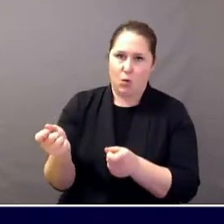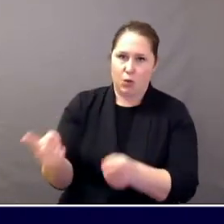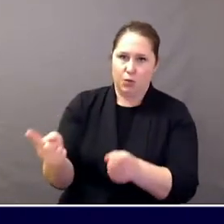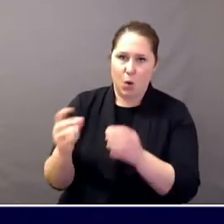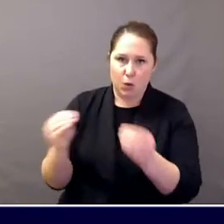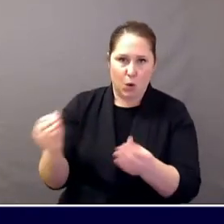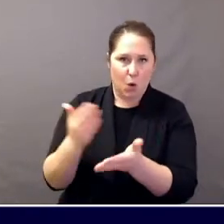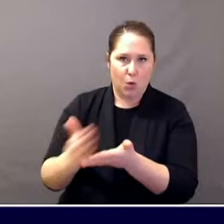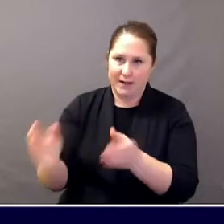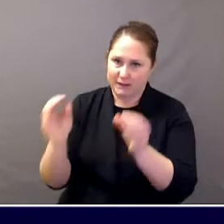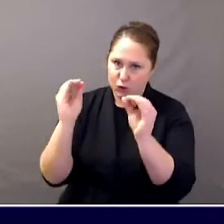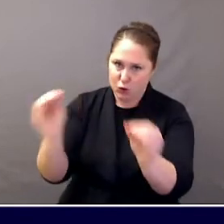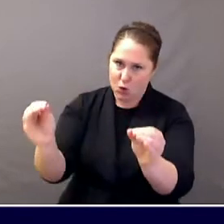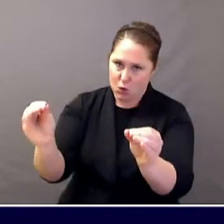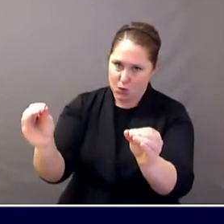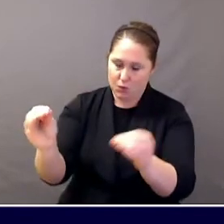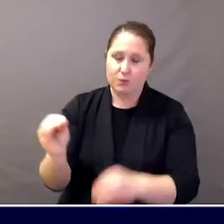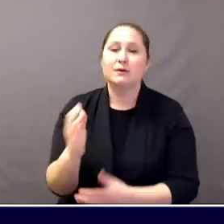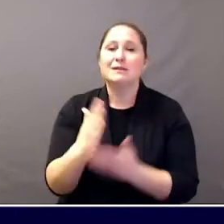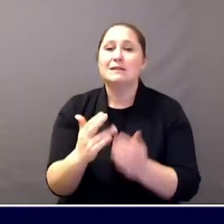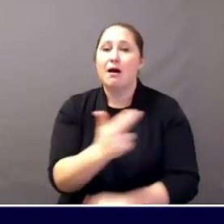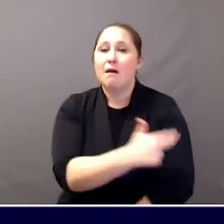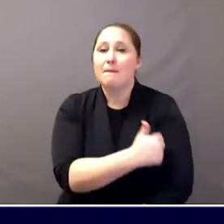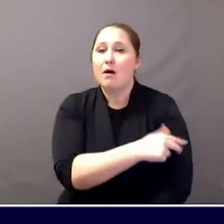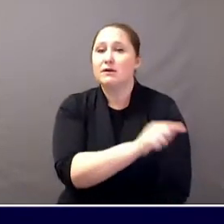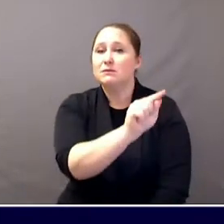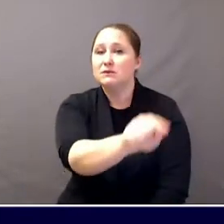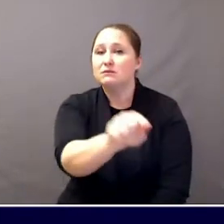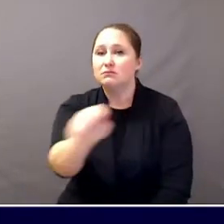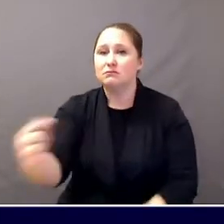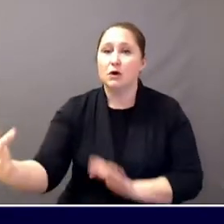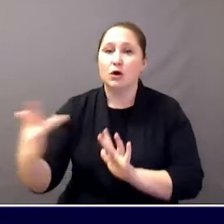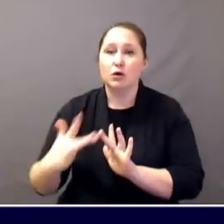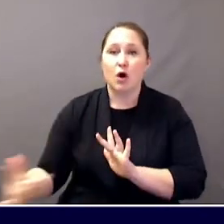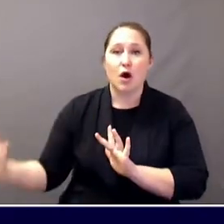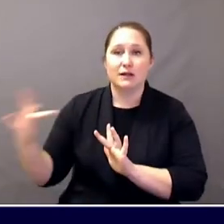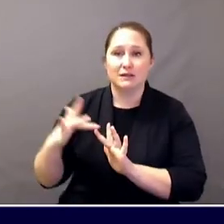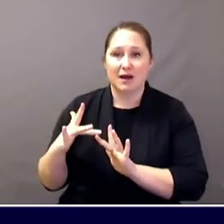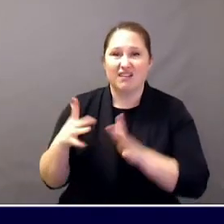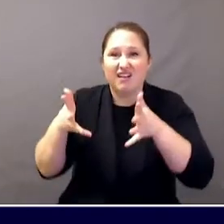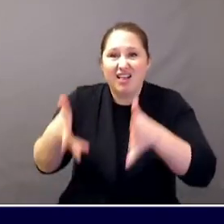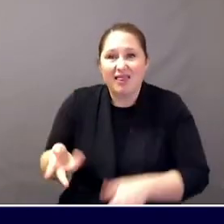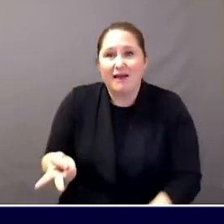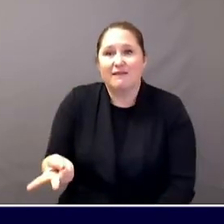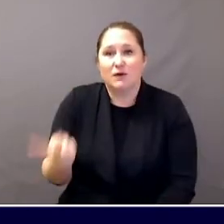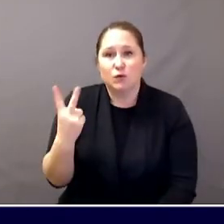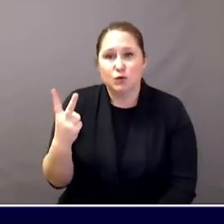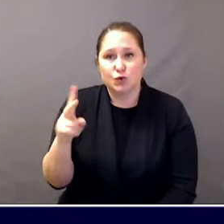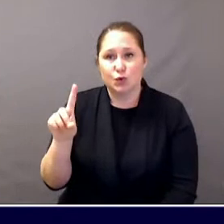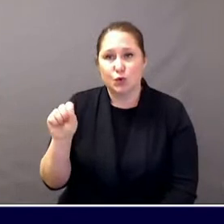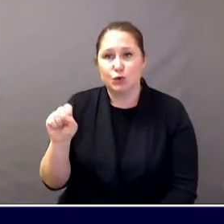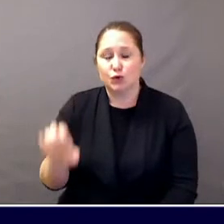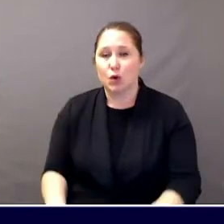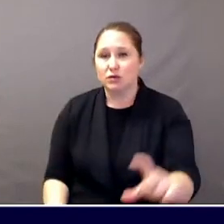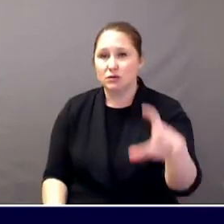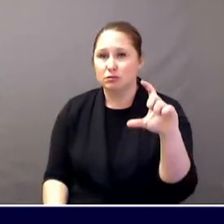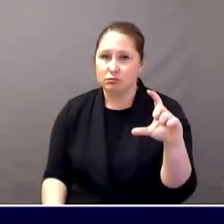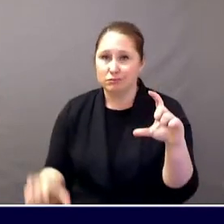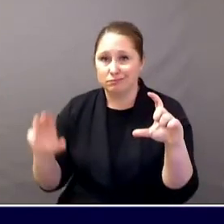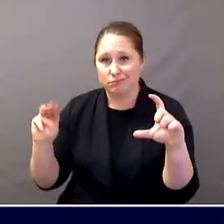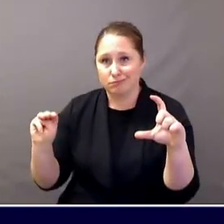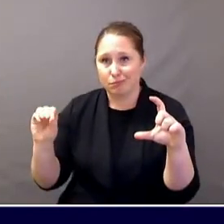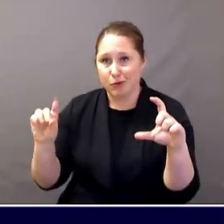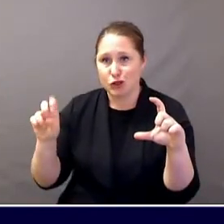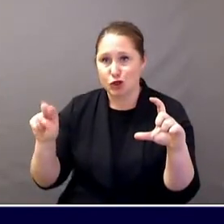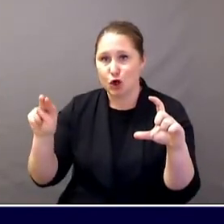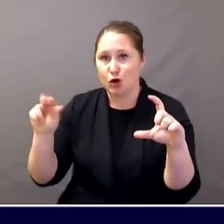We've received outreach from certain hospitals who have said, we have 2 doses left in this vial of Moderna. Do you know anybody